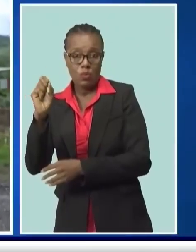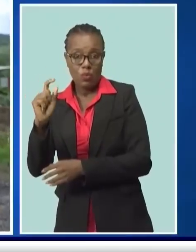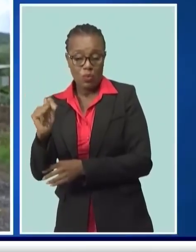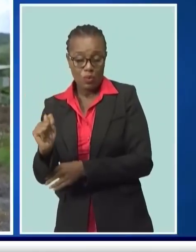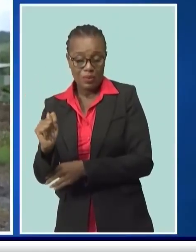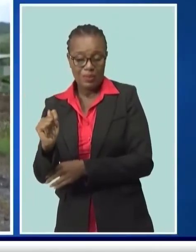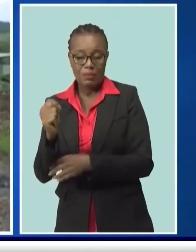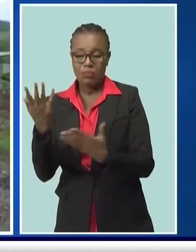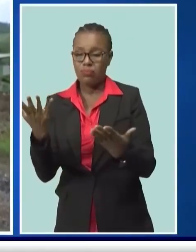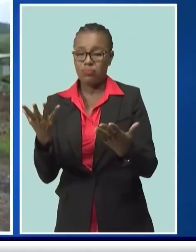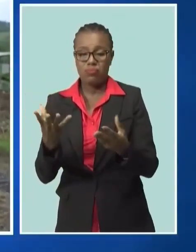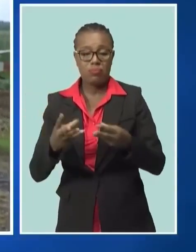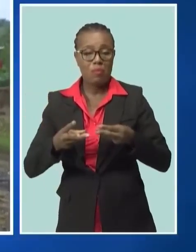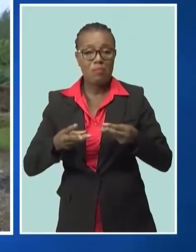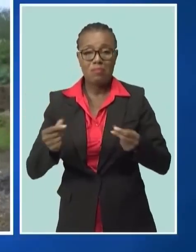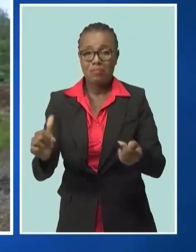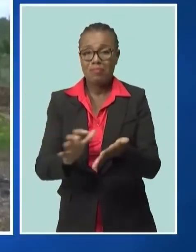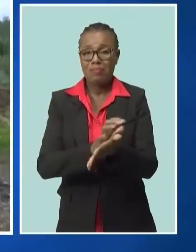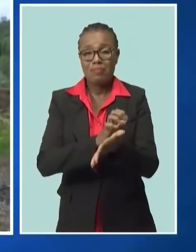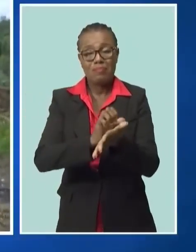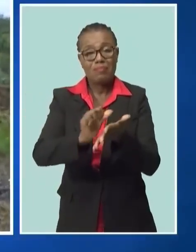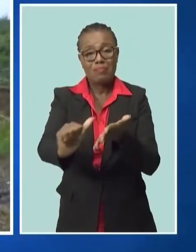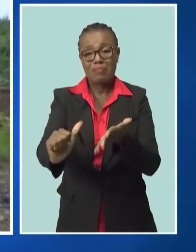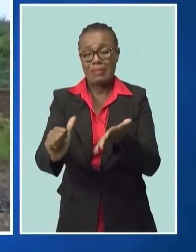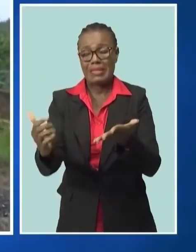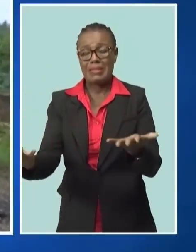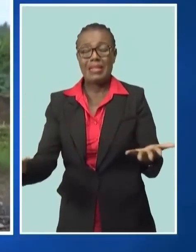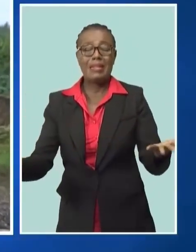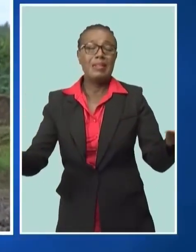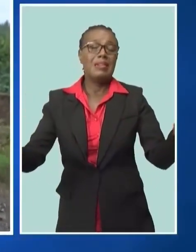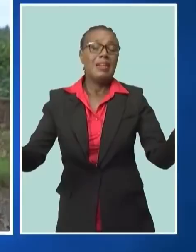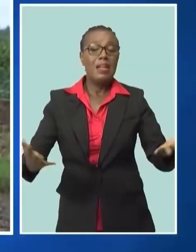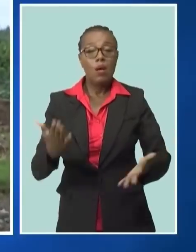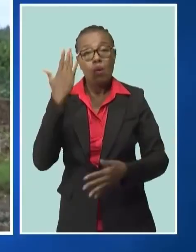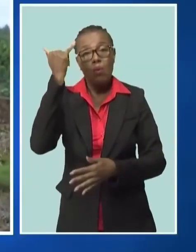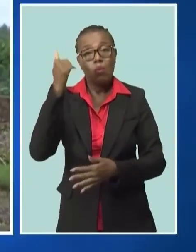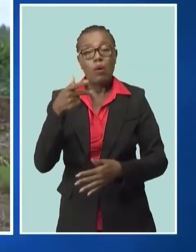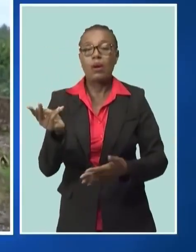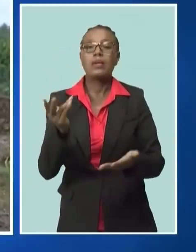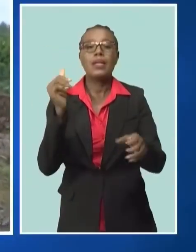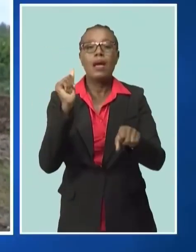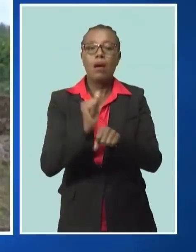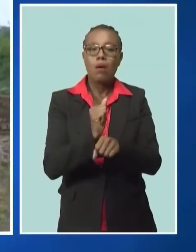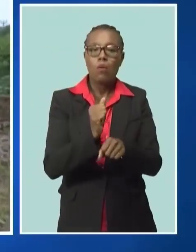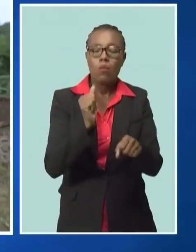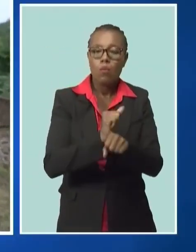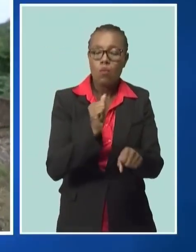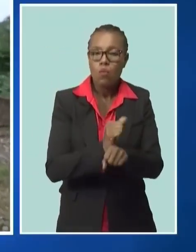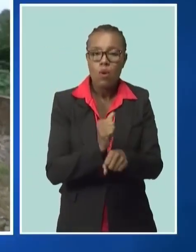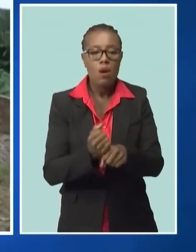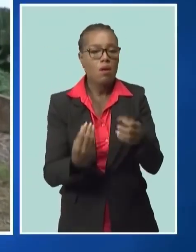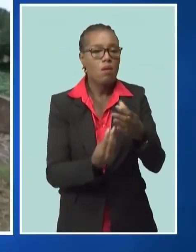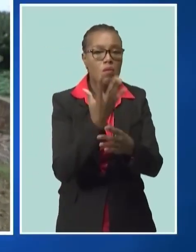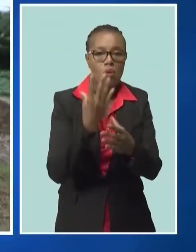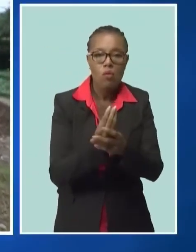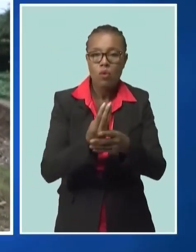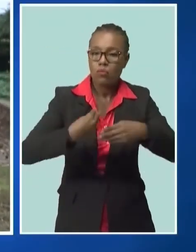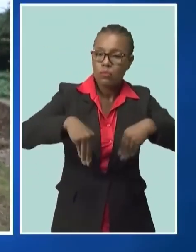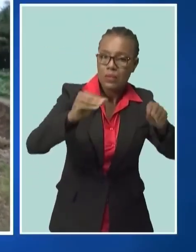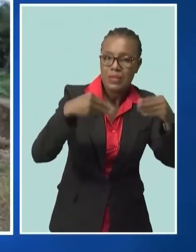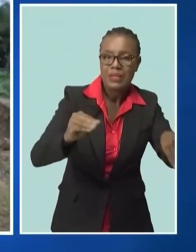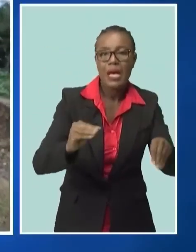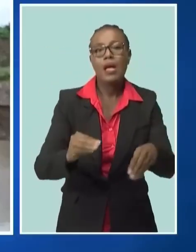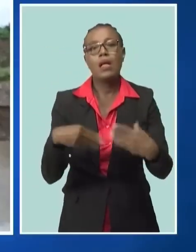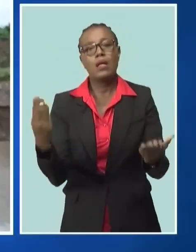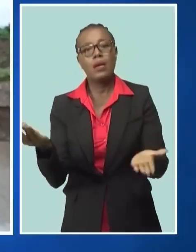night. This is a heavy blow for Ward, who was hoping to use the profits from that harvest to invest in his restaurant business.